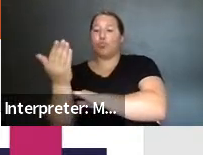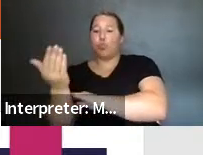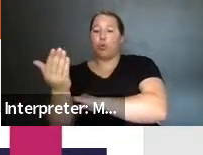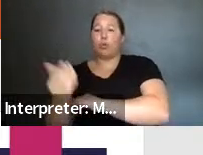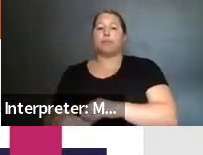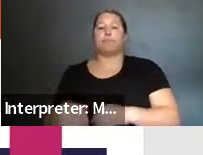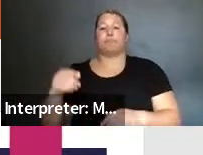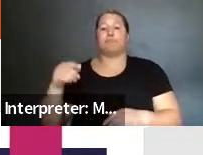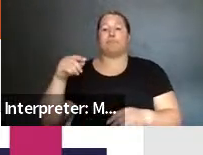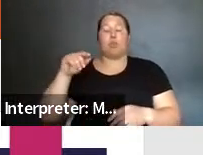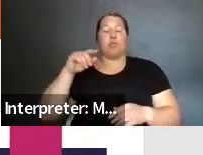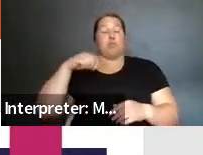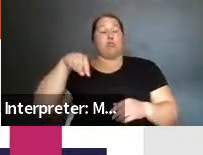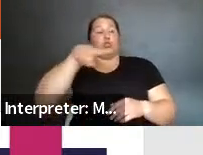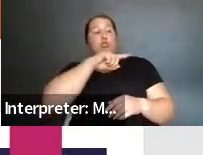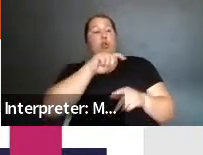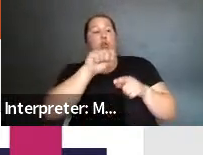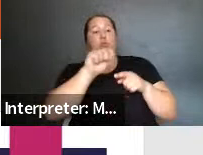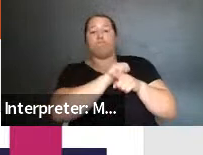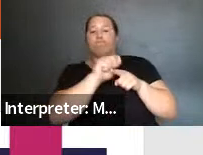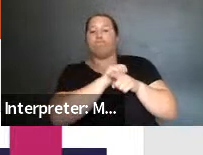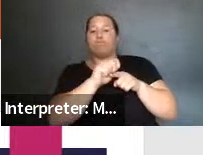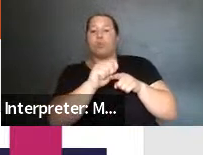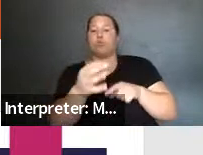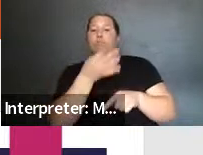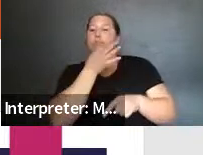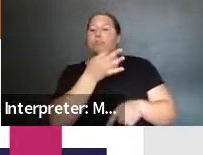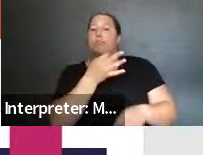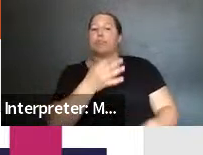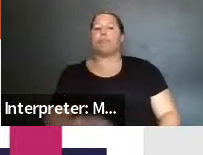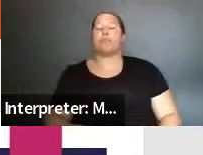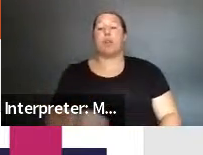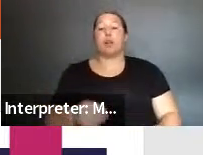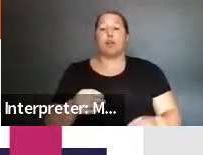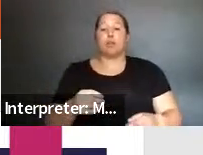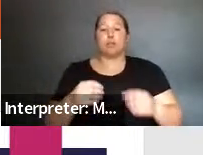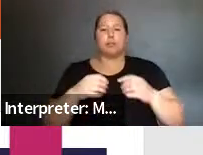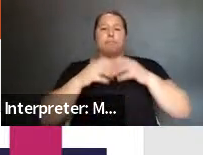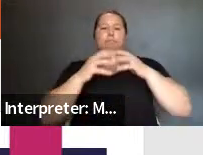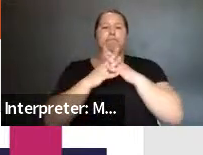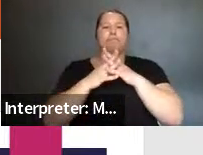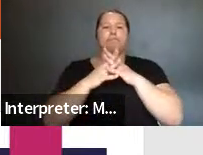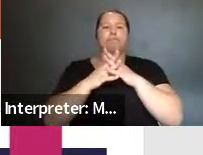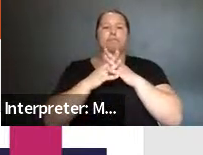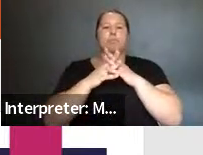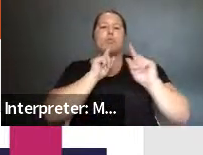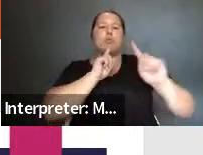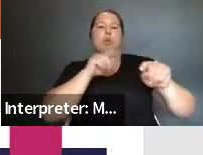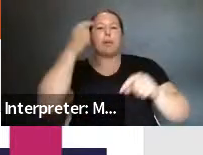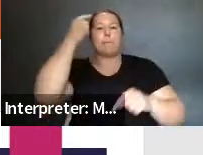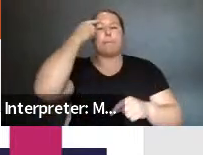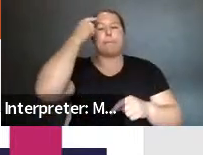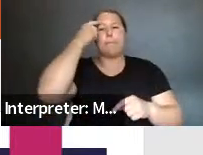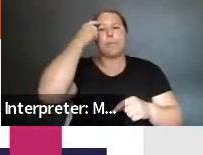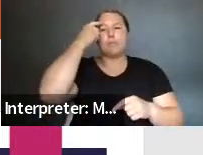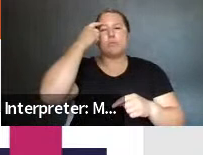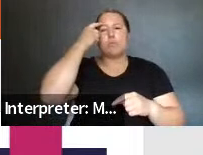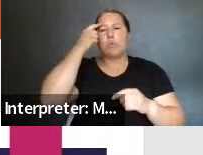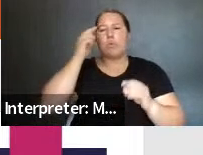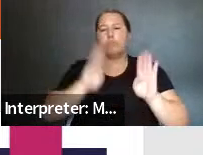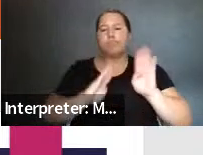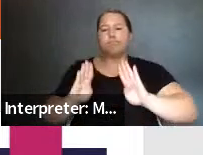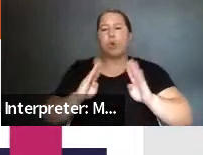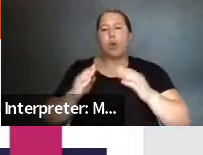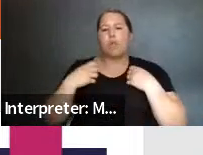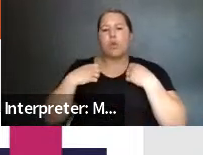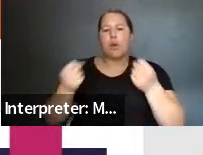professionals. The PIC team was created to address mental and behavioral health and other related crises that our